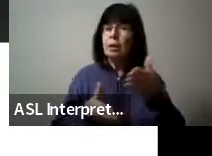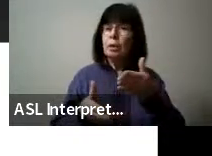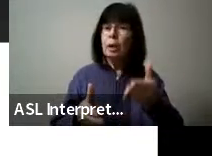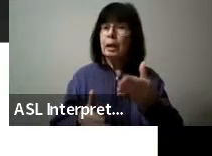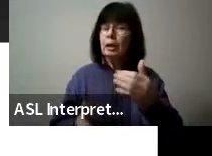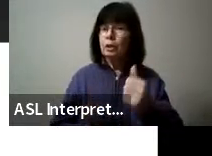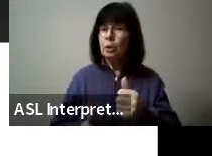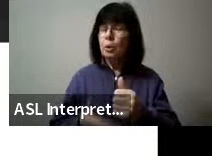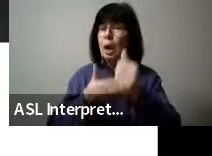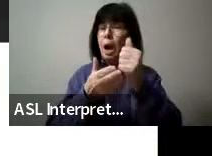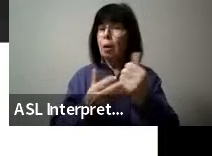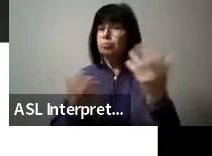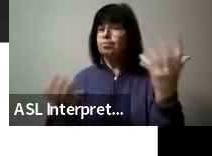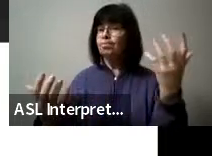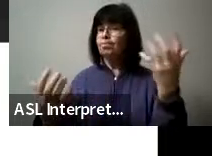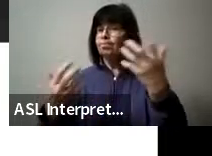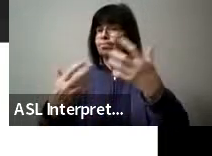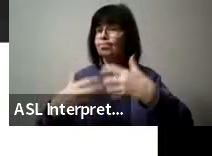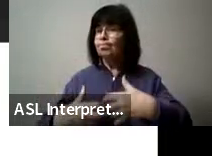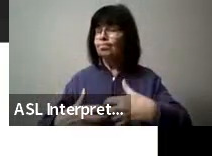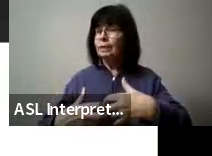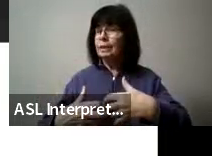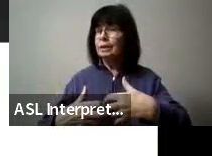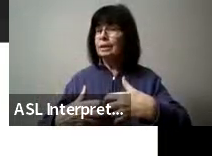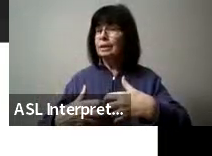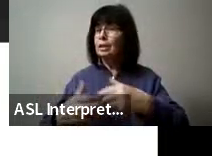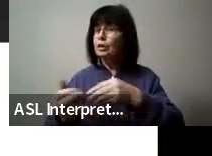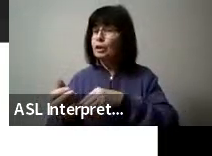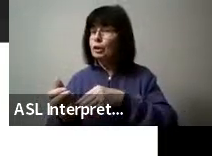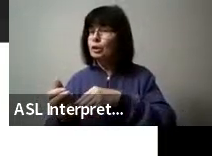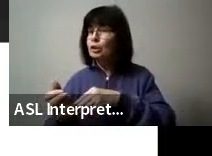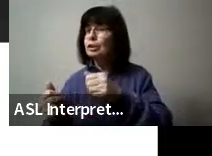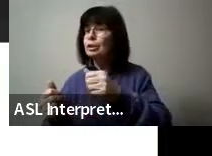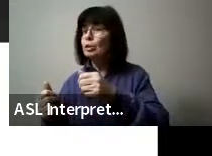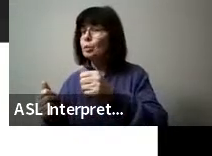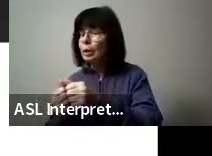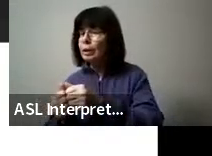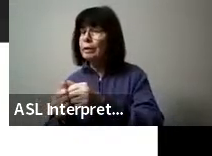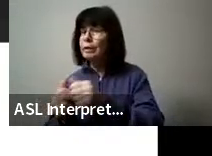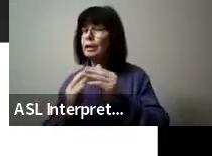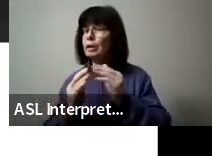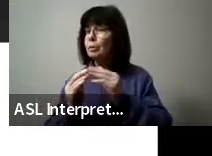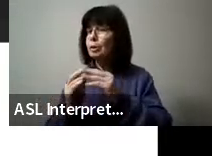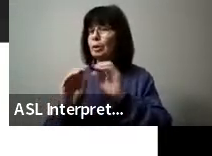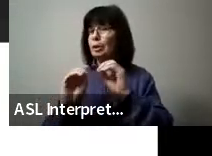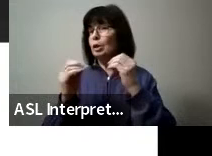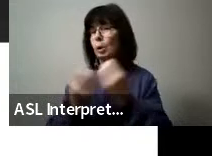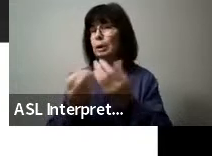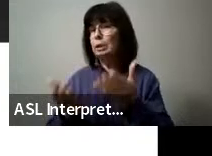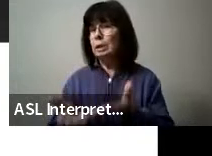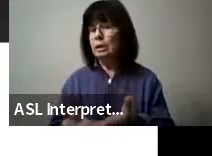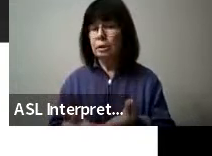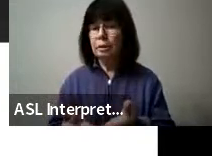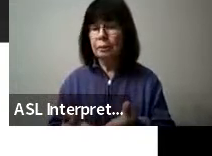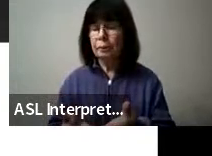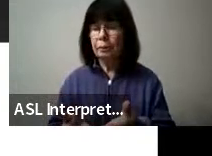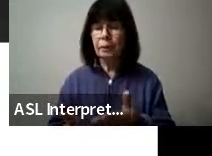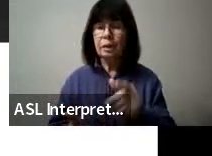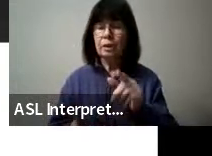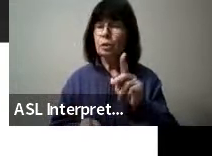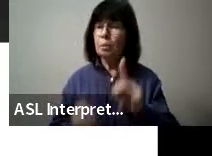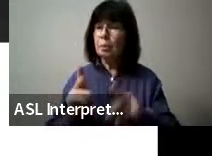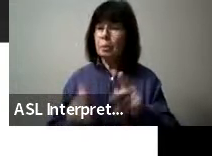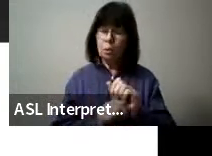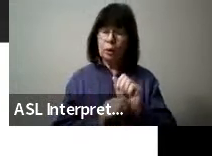integrate the school nurses with the community organizations so that the organizations that are working with the